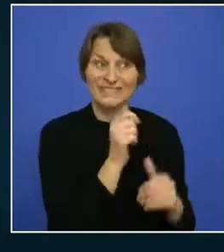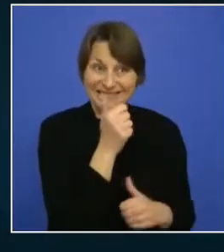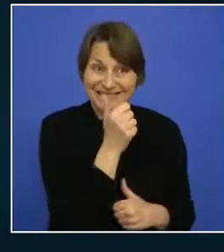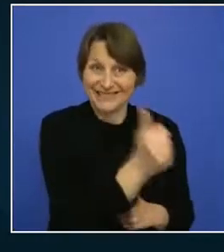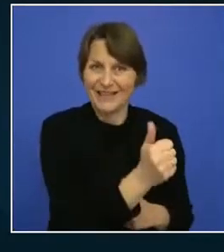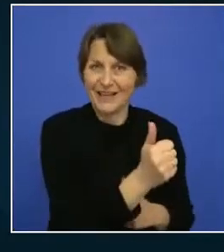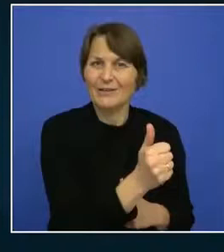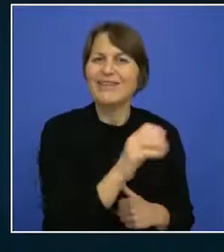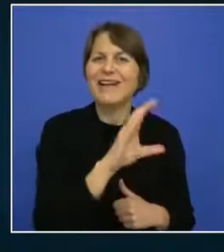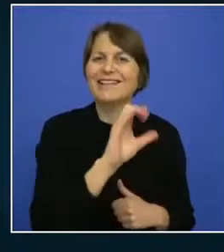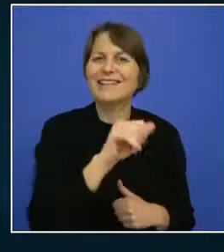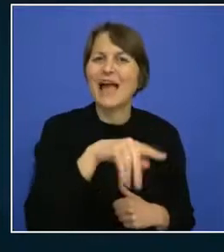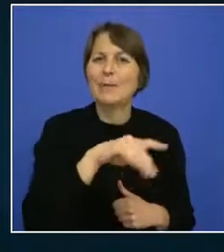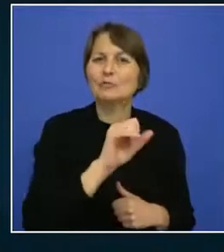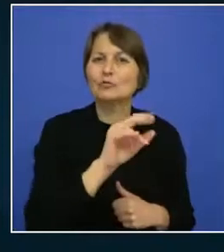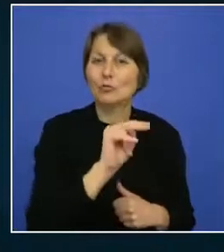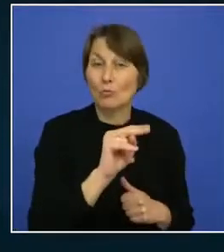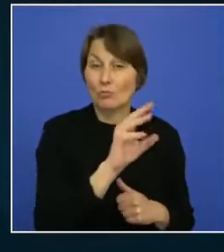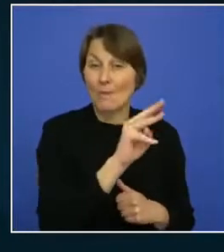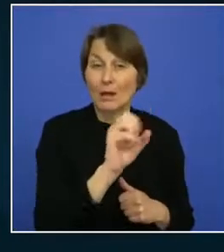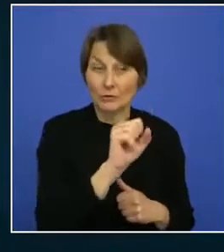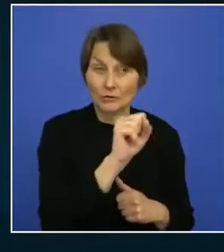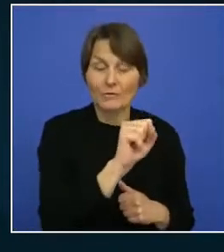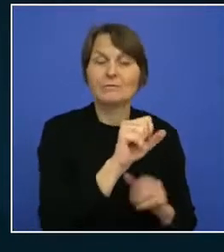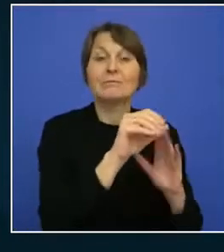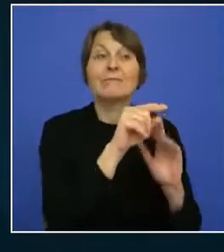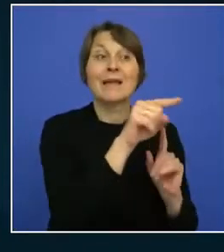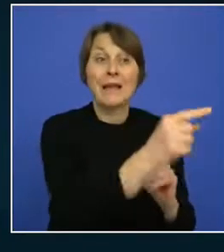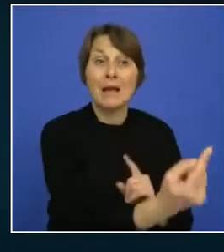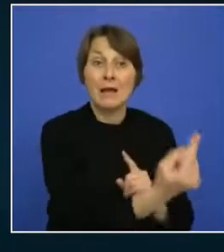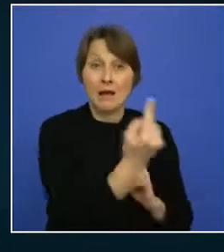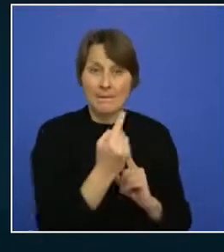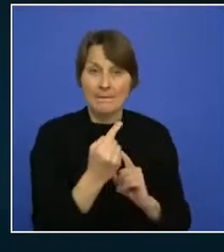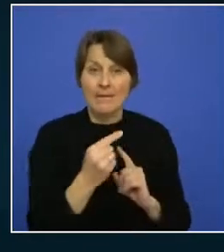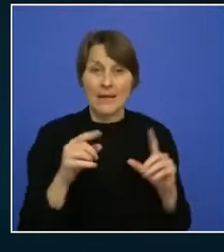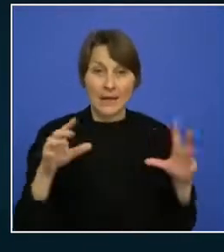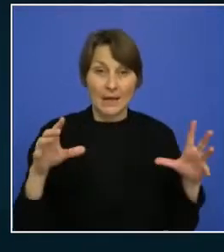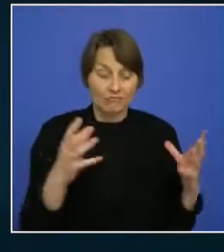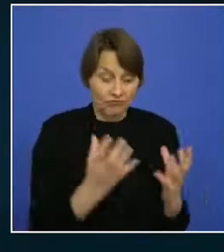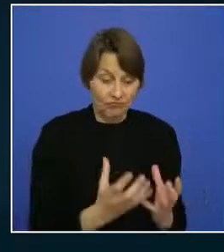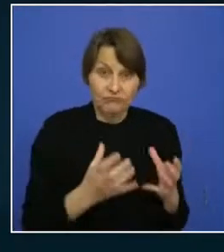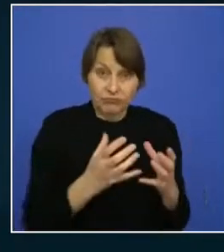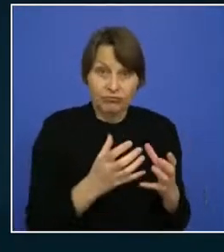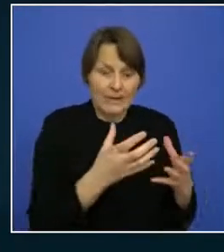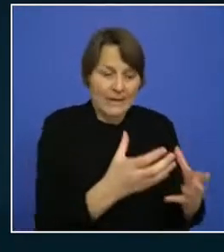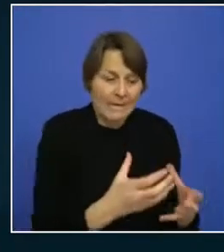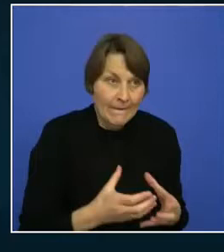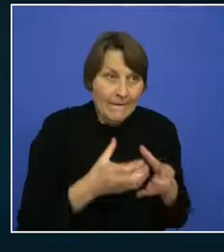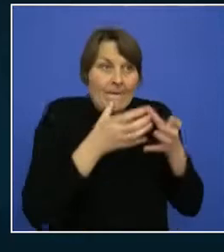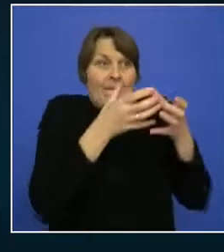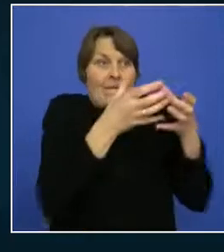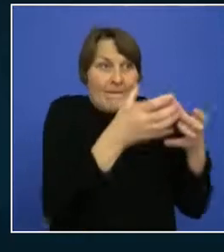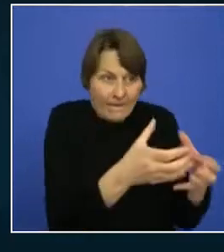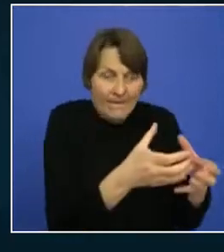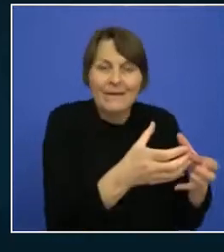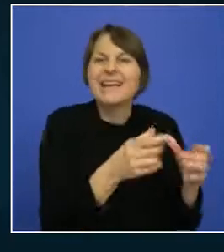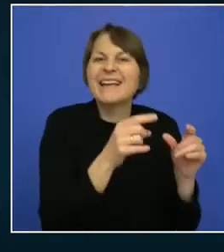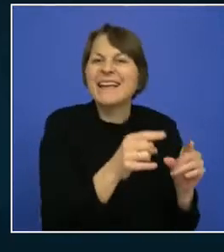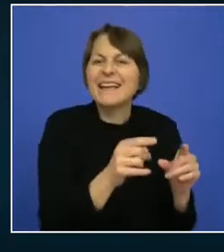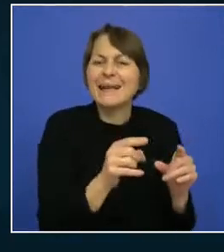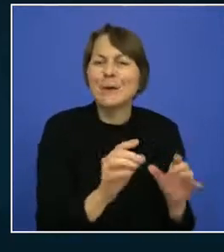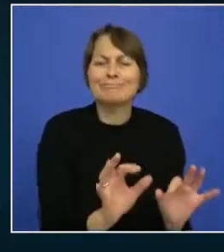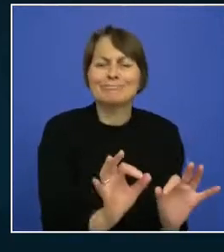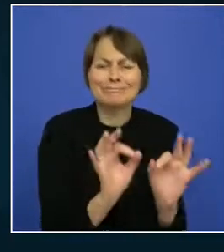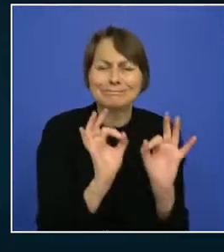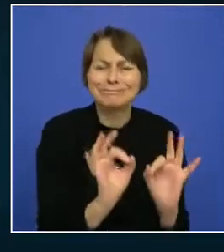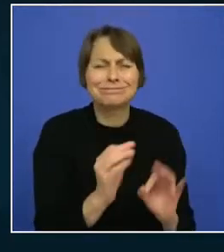is he took all of that and he created this, what I think is beautiful UI application